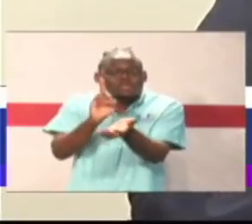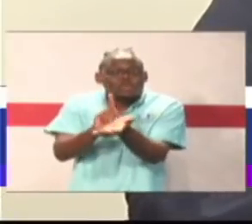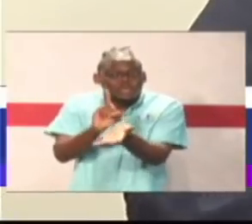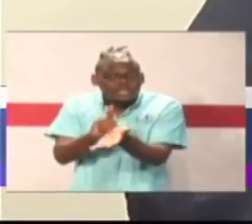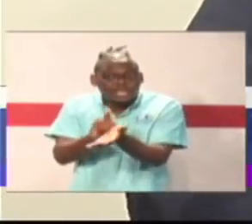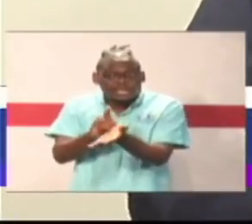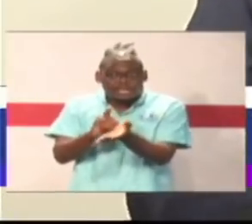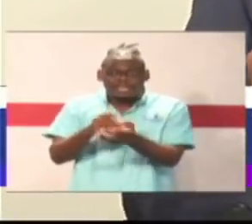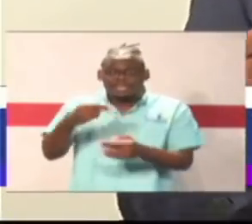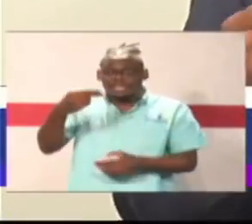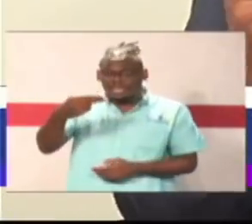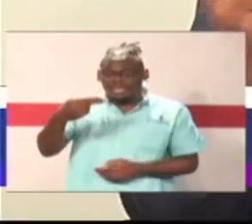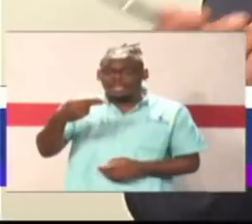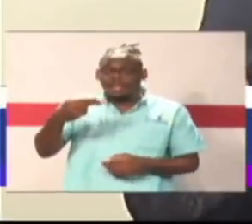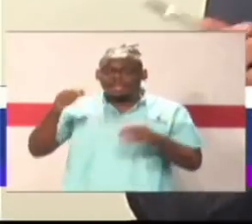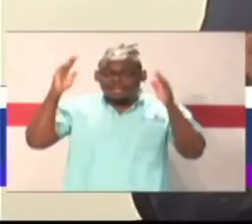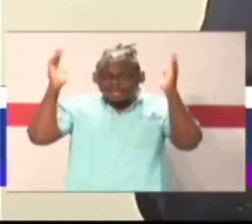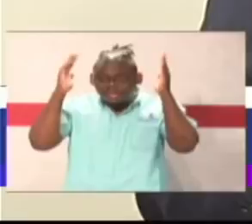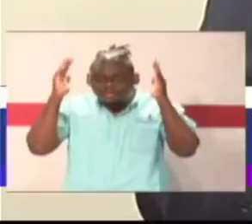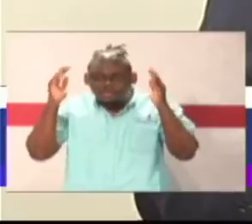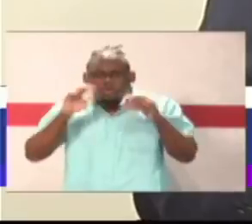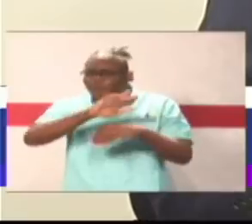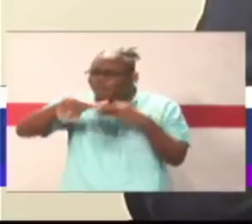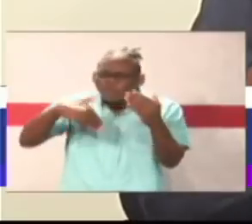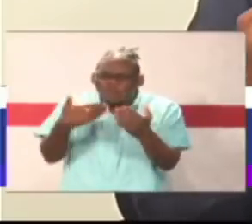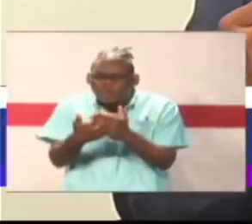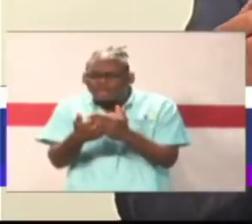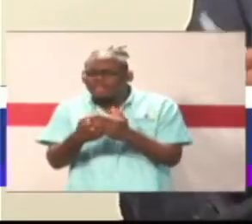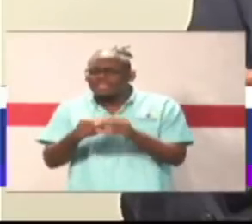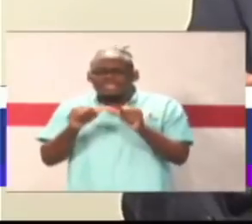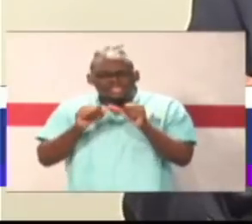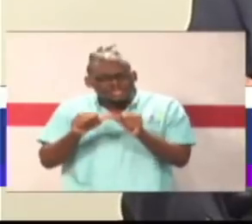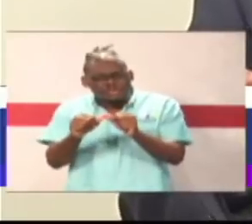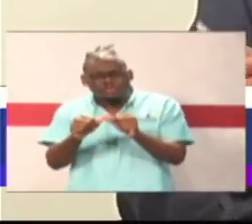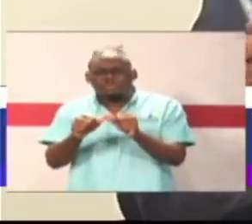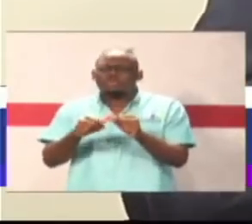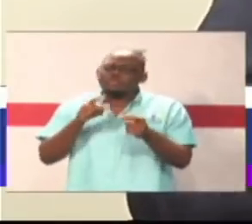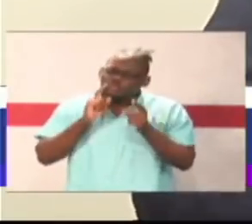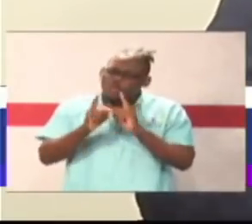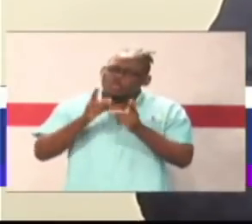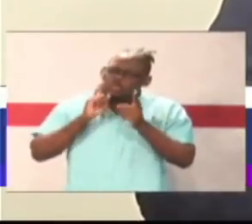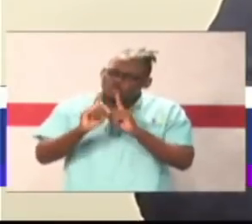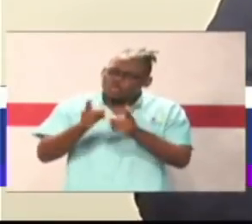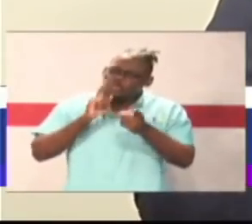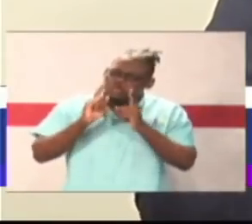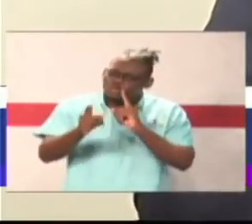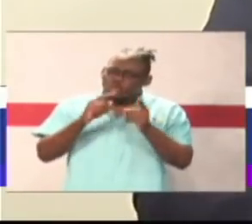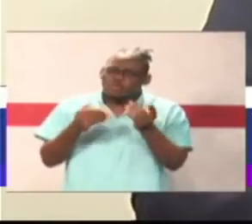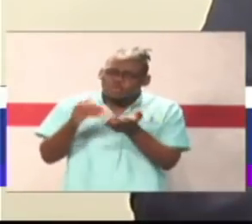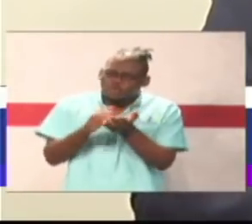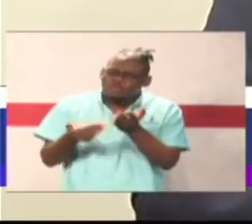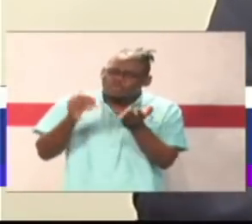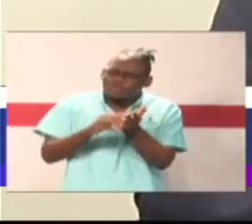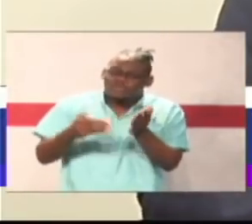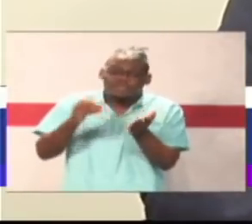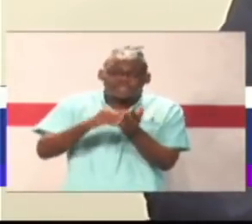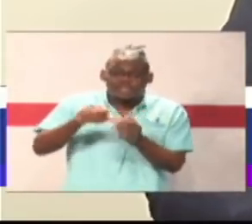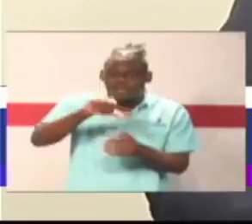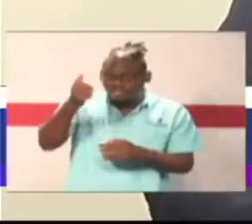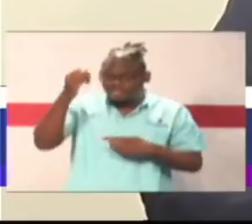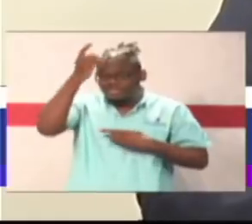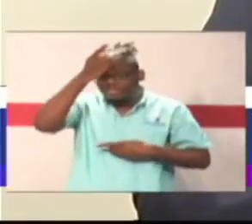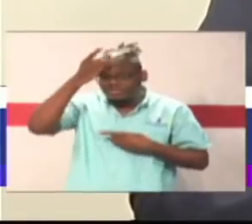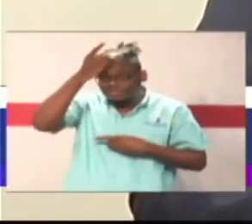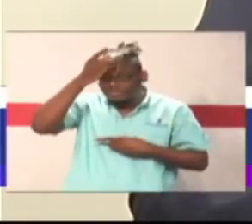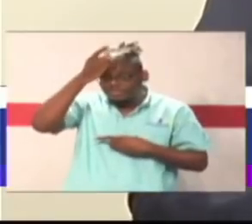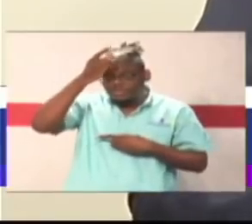recently, talking about the link between COVID, acquiring COVID, and non-communicable